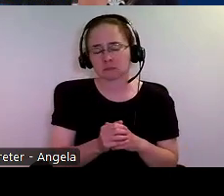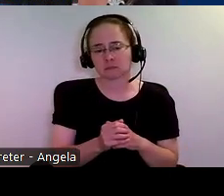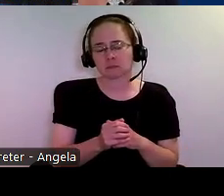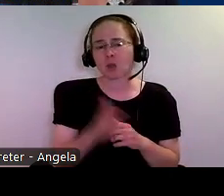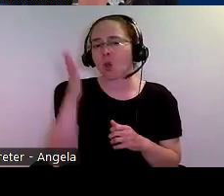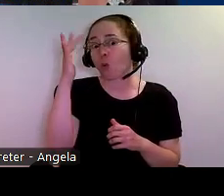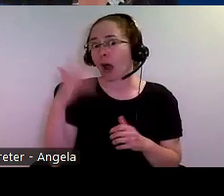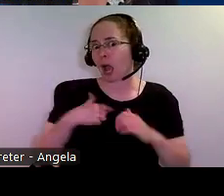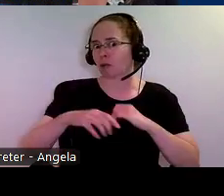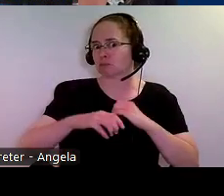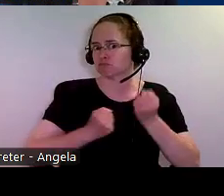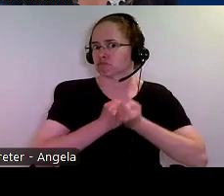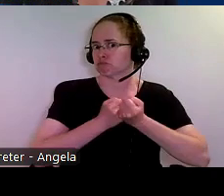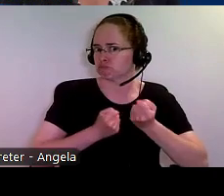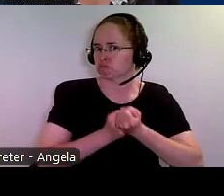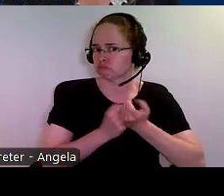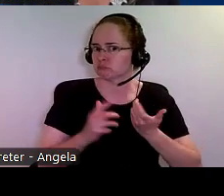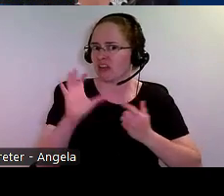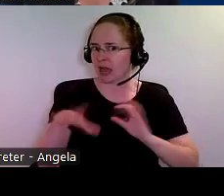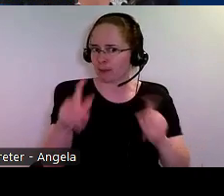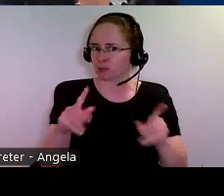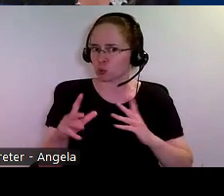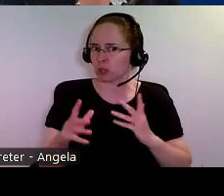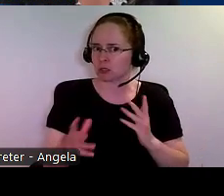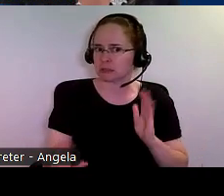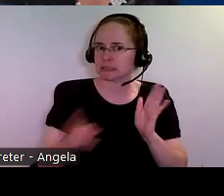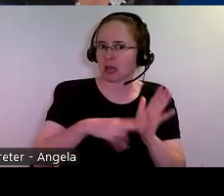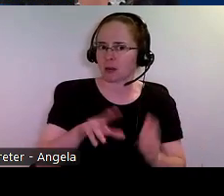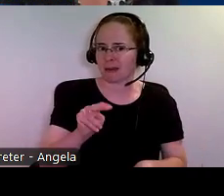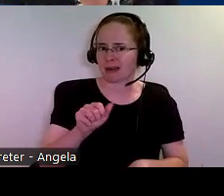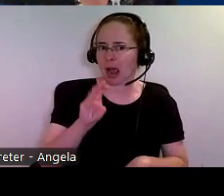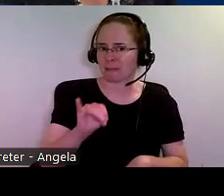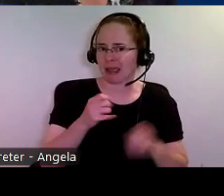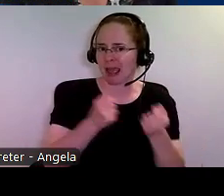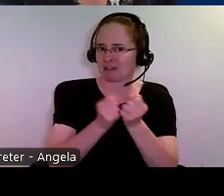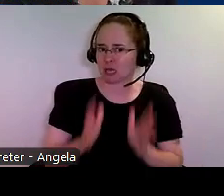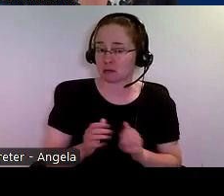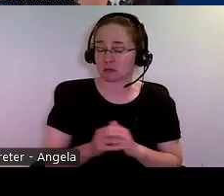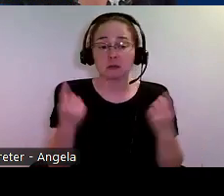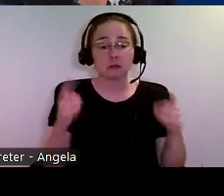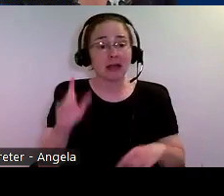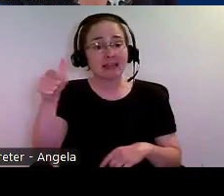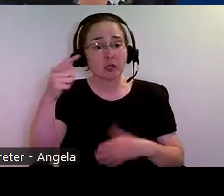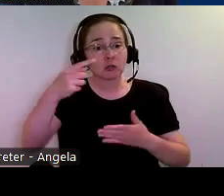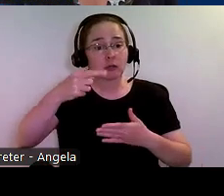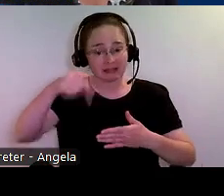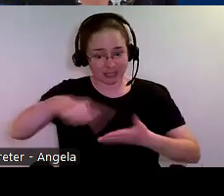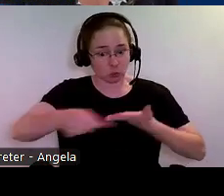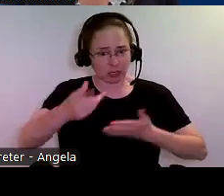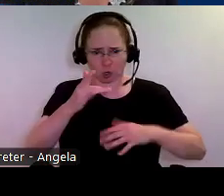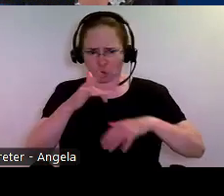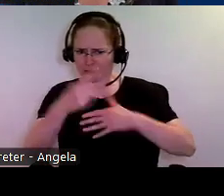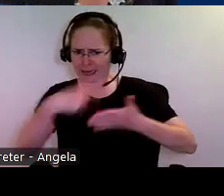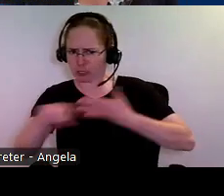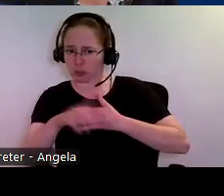I'm pumping this additional opportunity to sign up as a NAMI advocate, later this week or early next week, we are going to